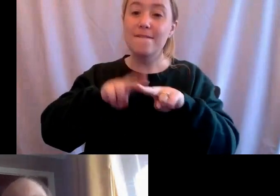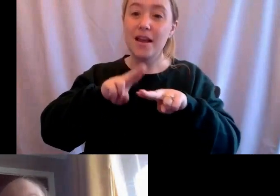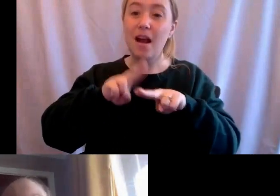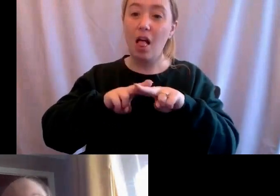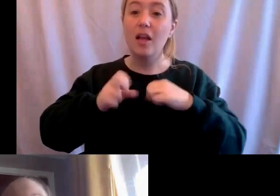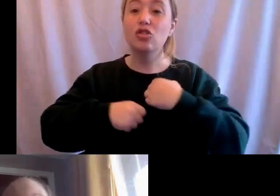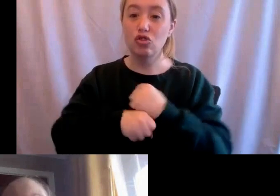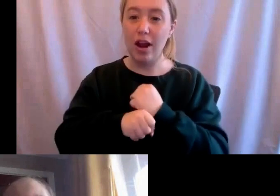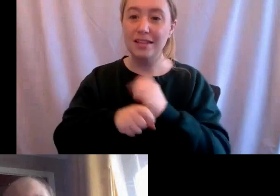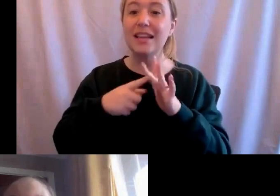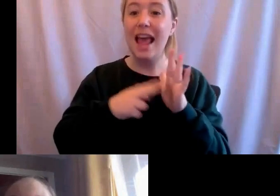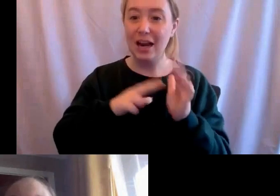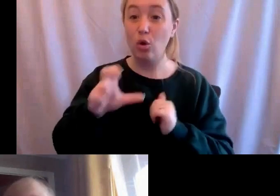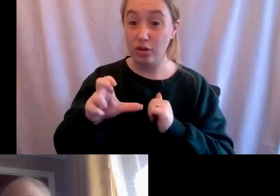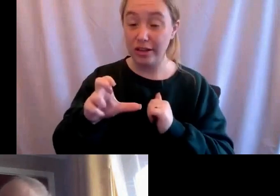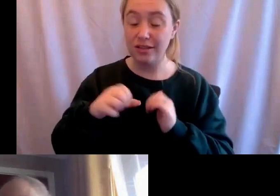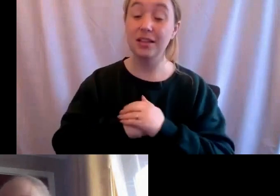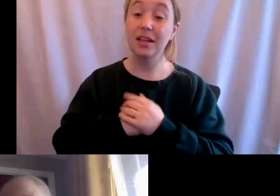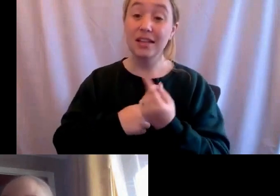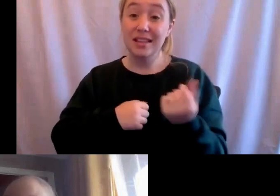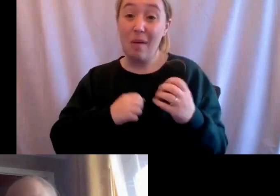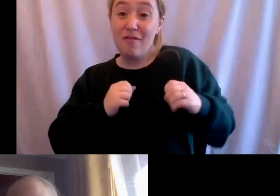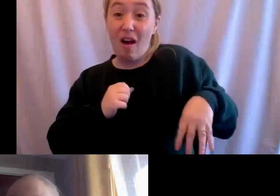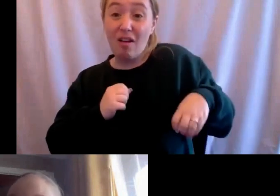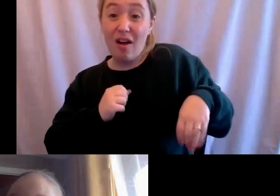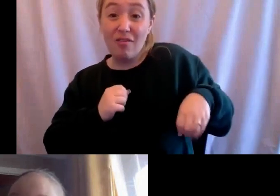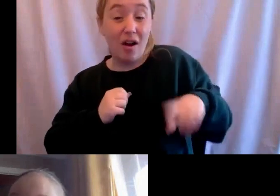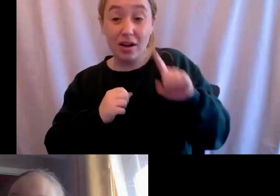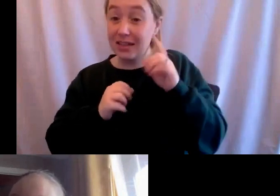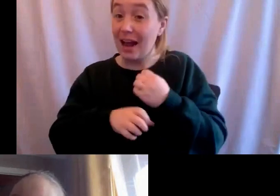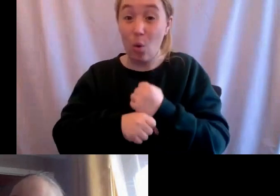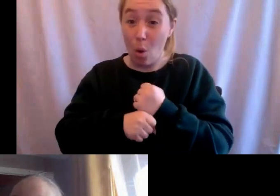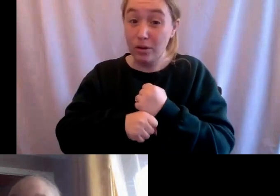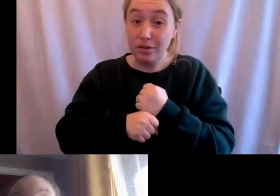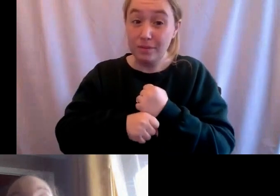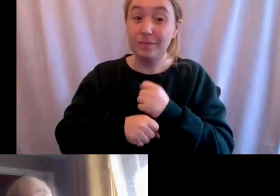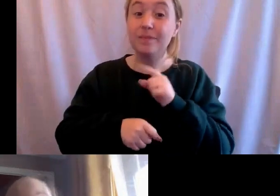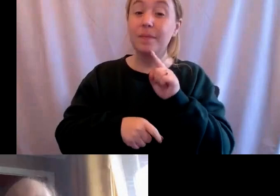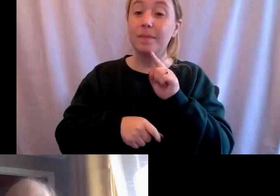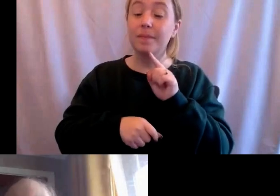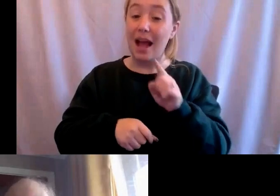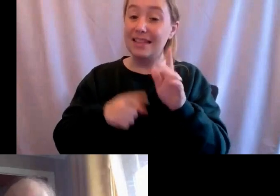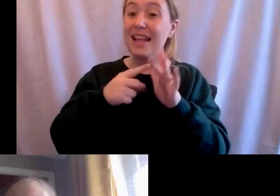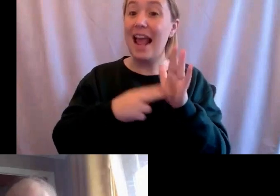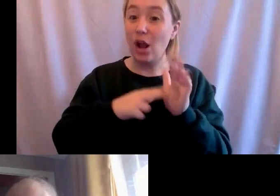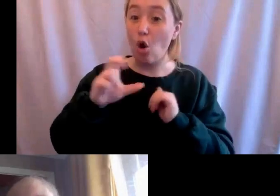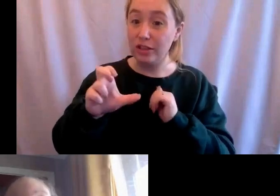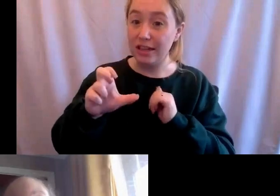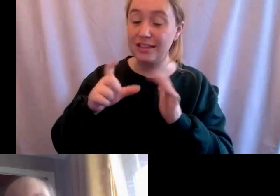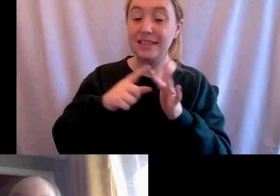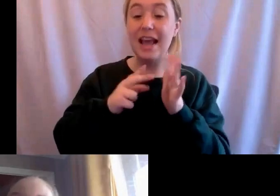Some patients can't hold on to their wind, and we call that incontinence of flatus. It can be hard to empty your